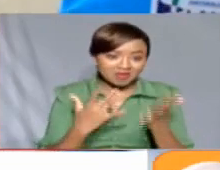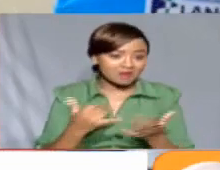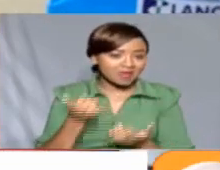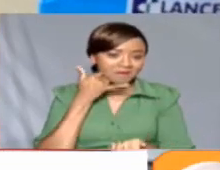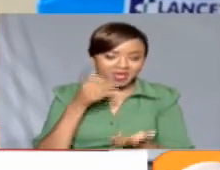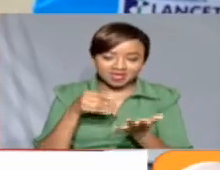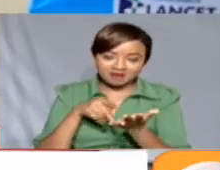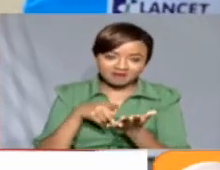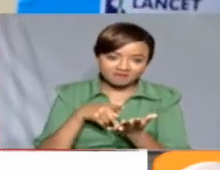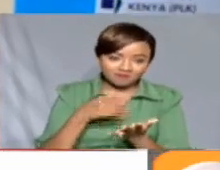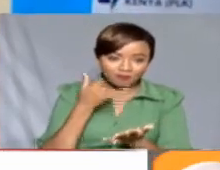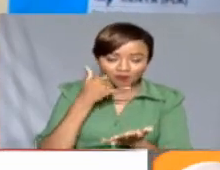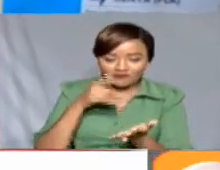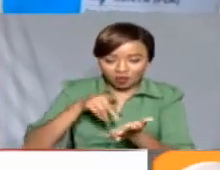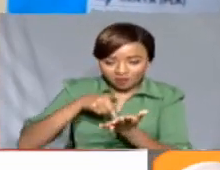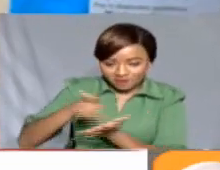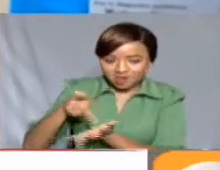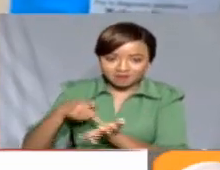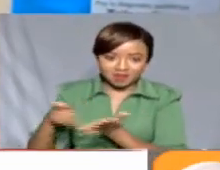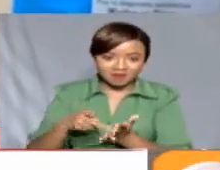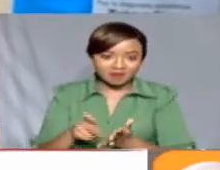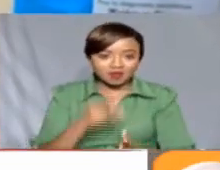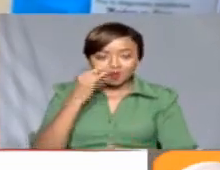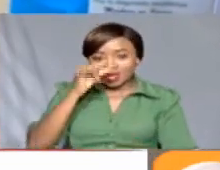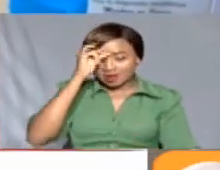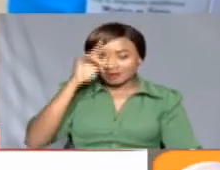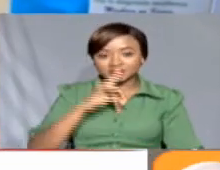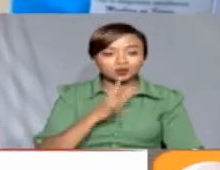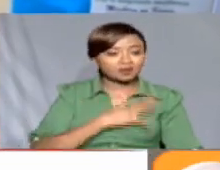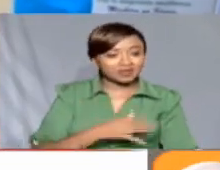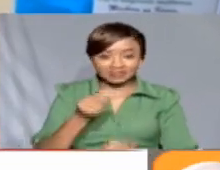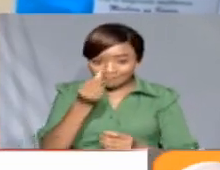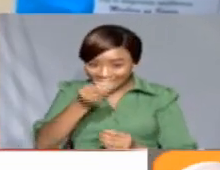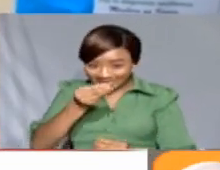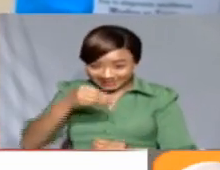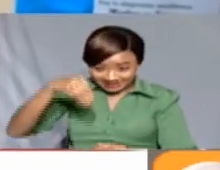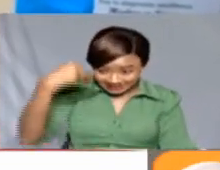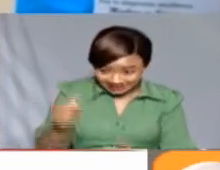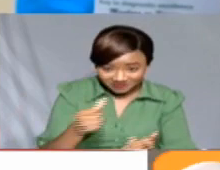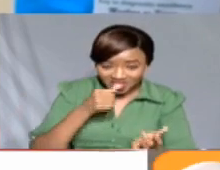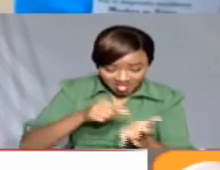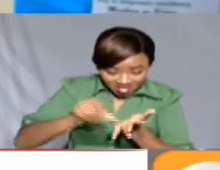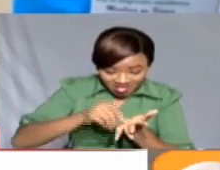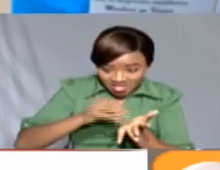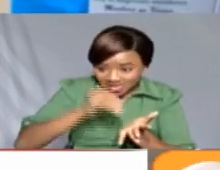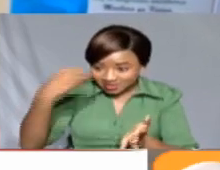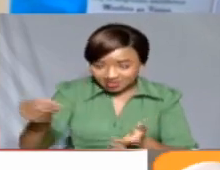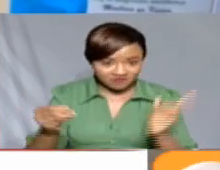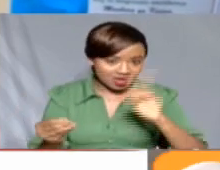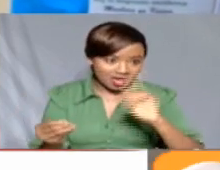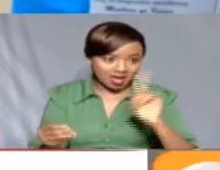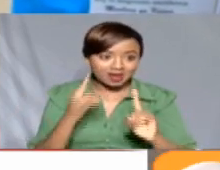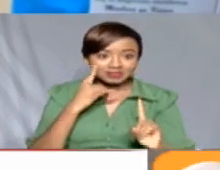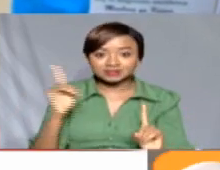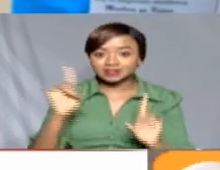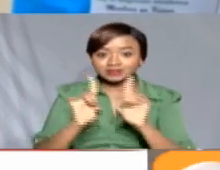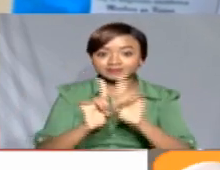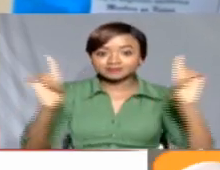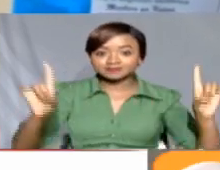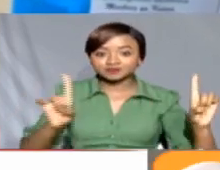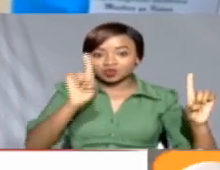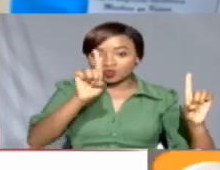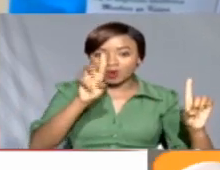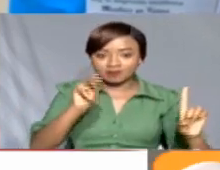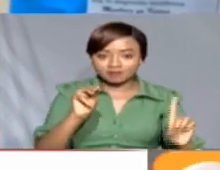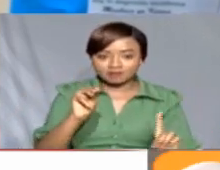money. Remember, this is one of the directives of government. Avoid cash, avoid contact. Notice the spacing here, 1 meter apart.